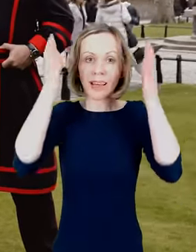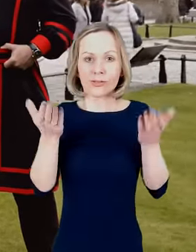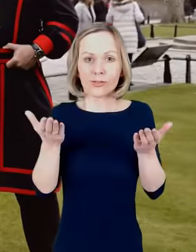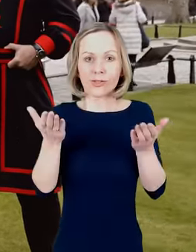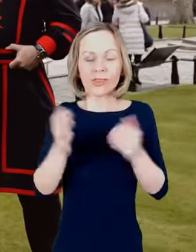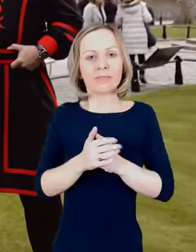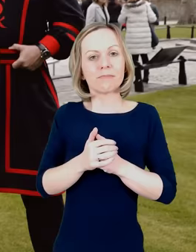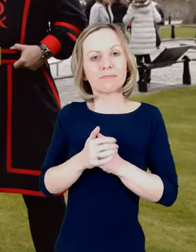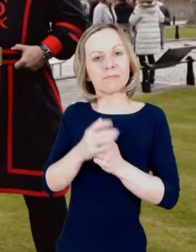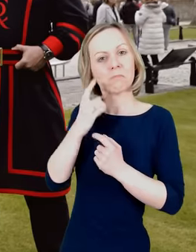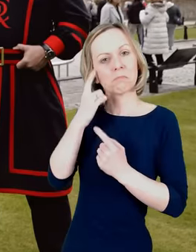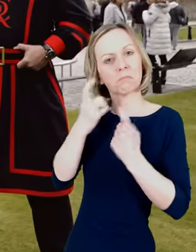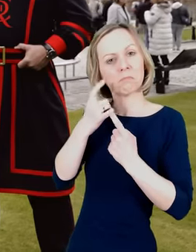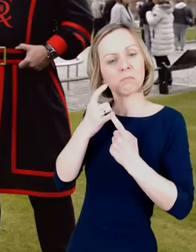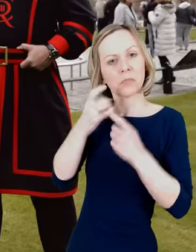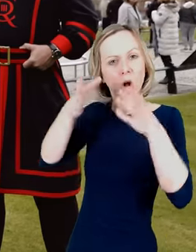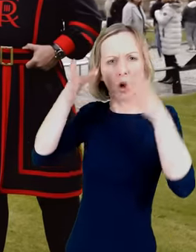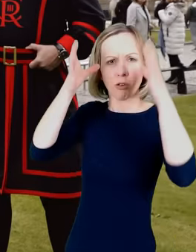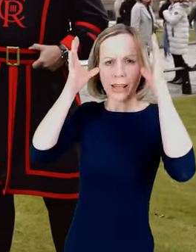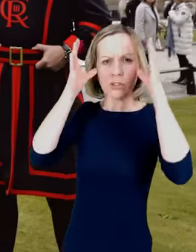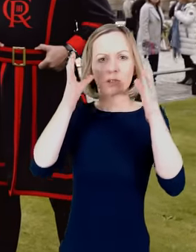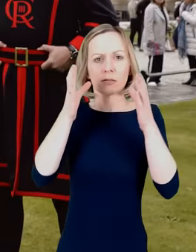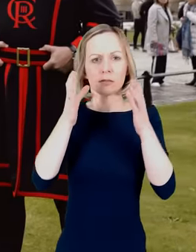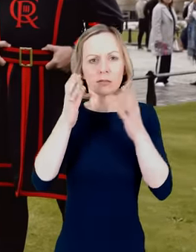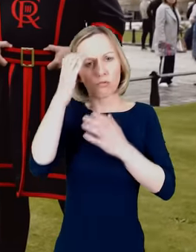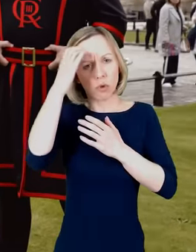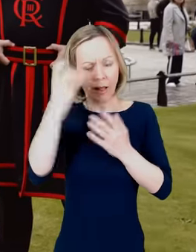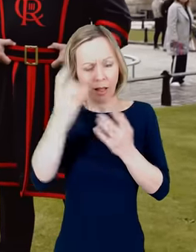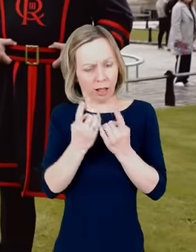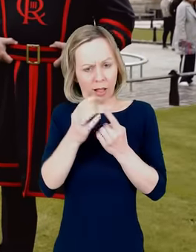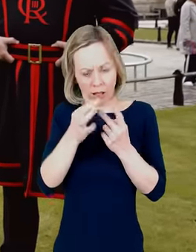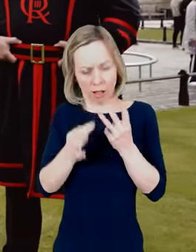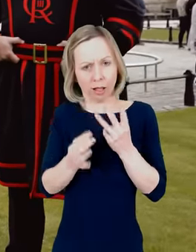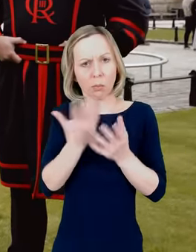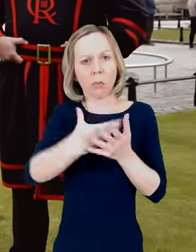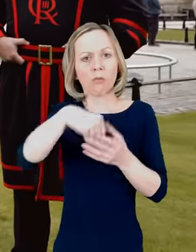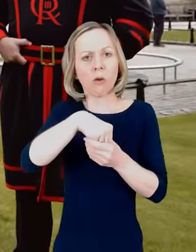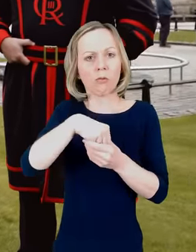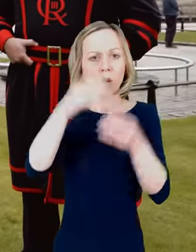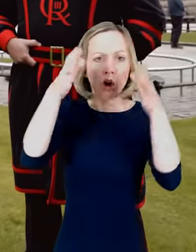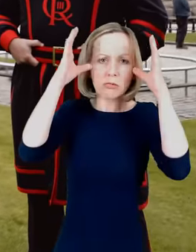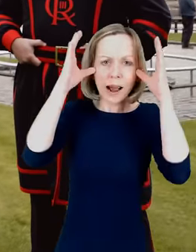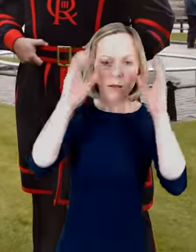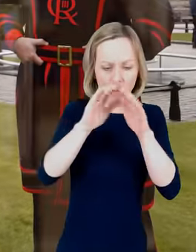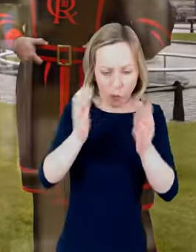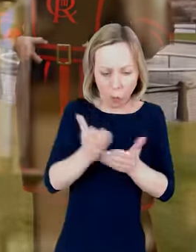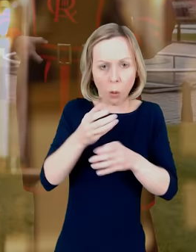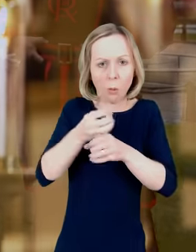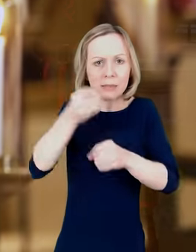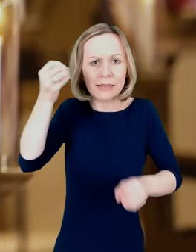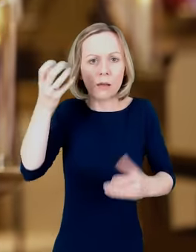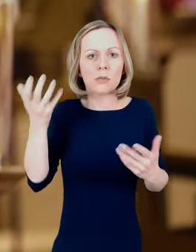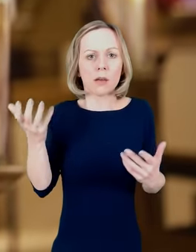several items of royal regalia used at the coronation. And we hope that you will join us at 9 a.m. this Sunday.